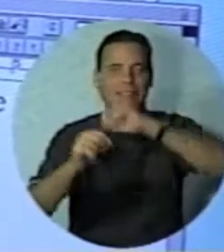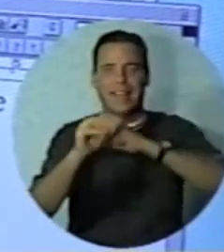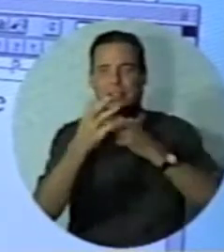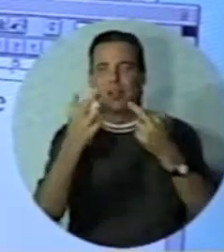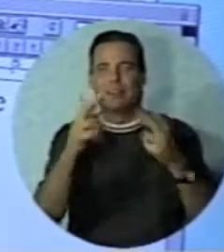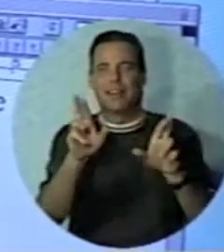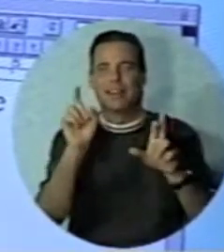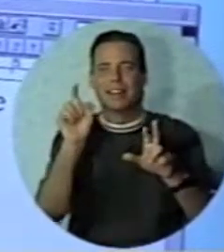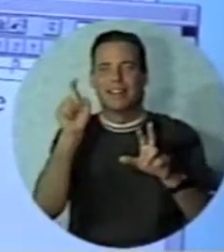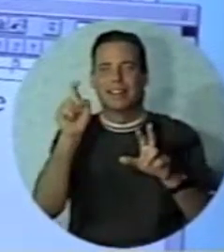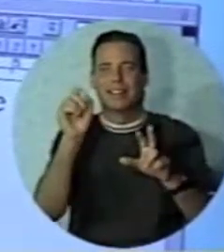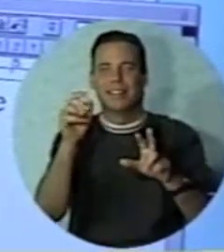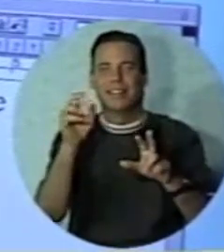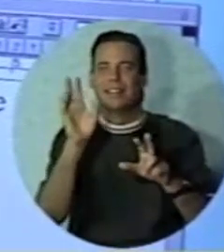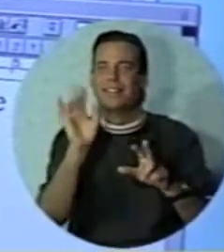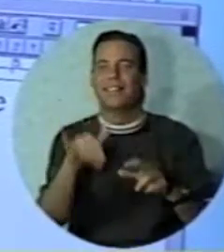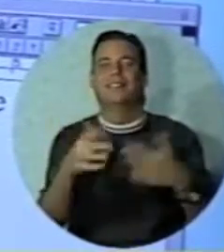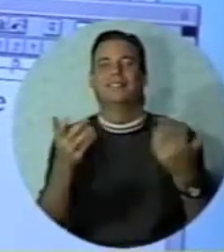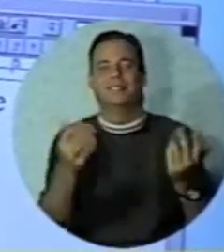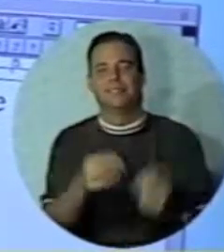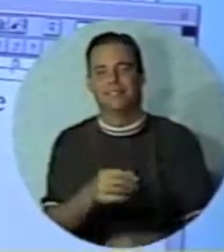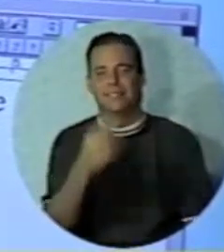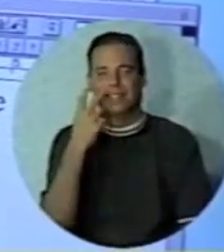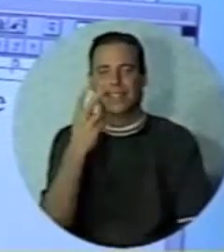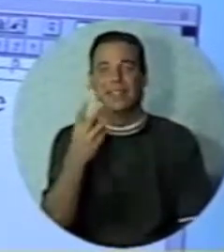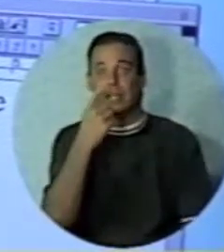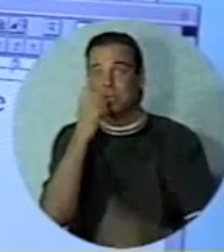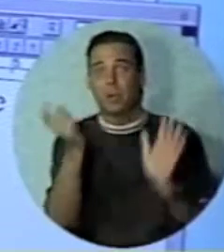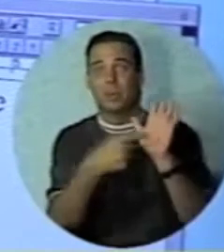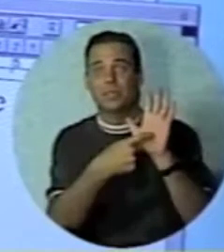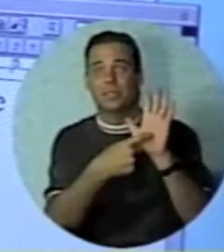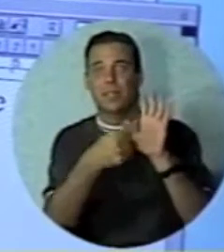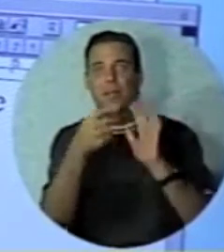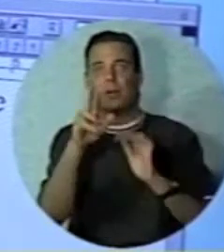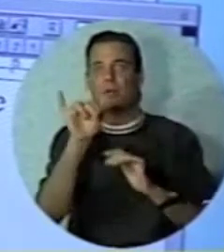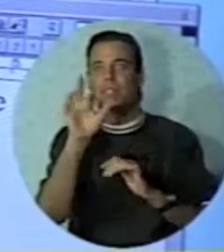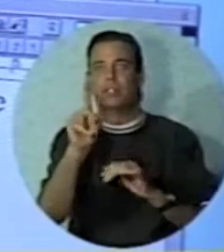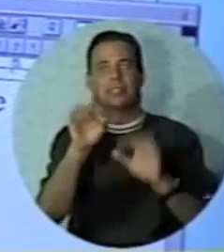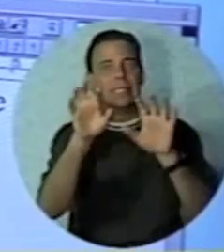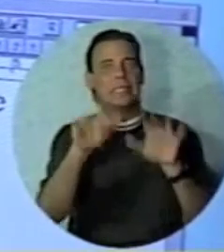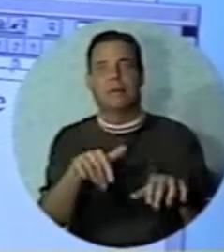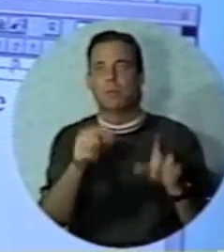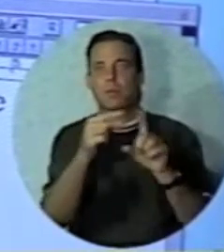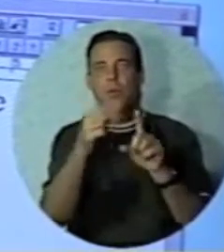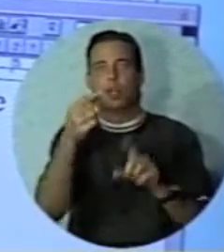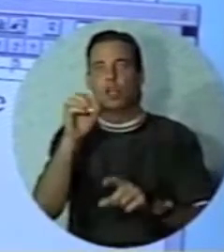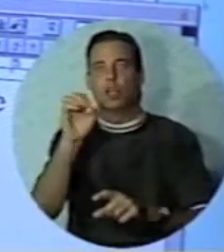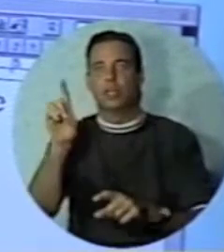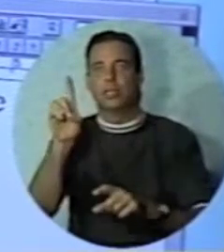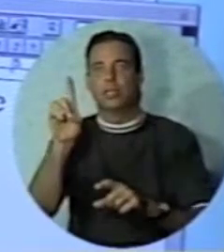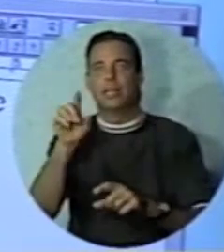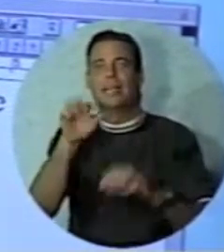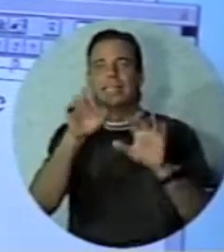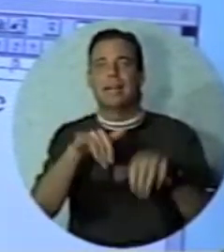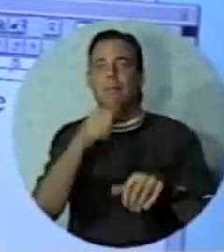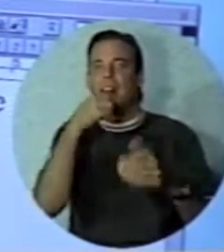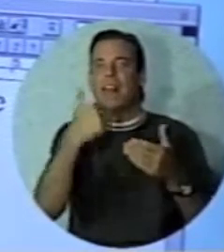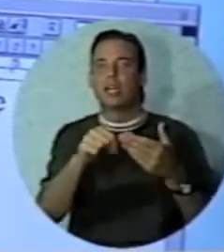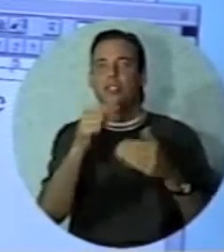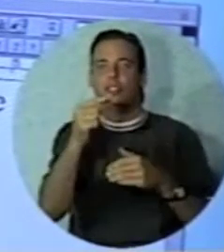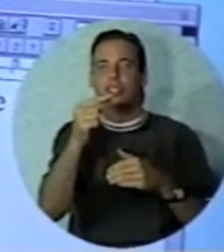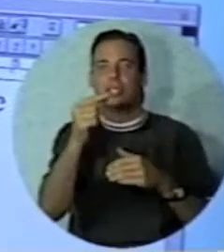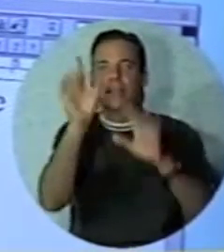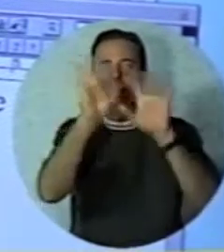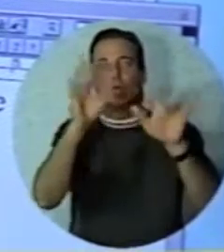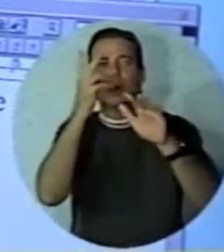already ready to click on it. Would you move your point? Ah, you've clicked on it, okay. Notice Richard didn't type the word good. He typed the letter G. The